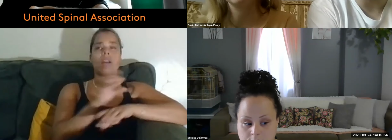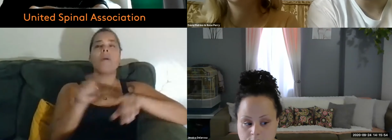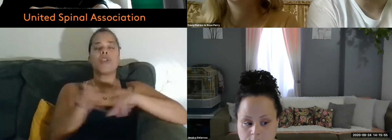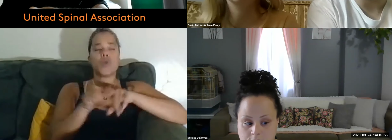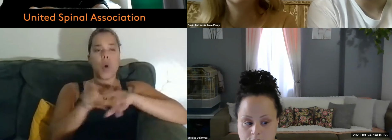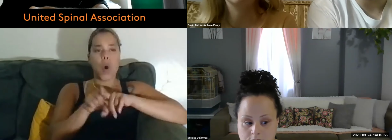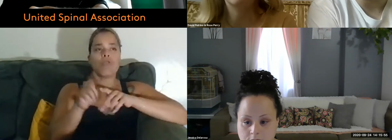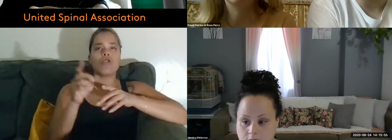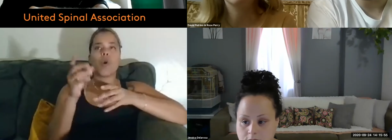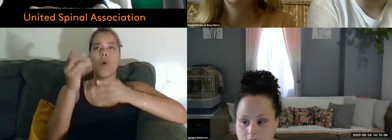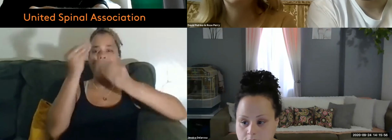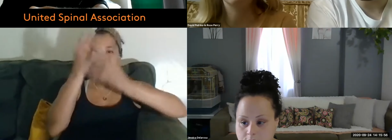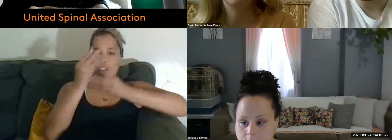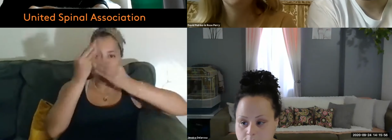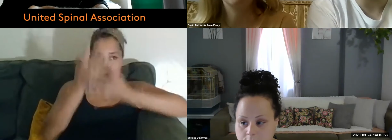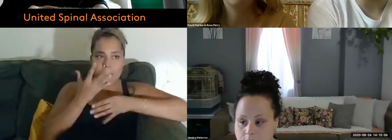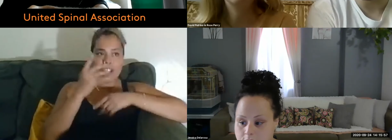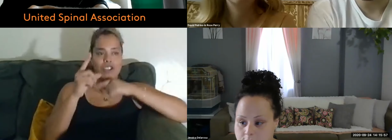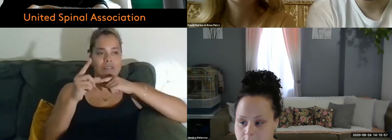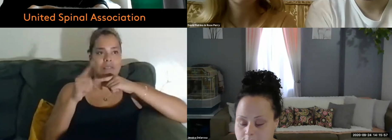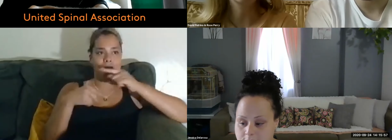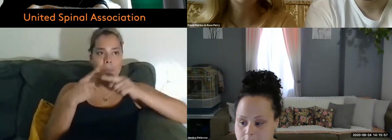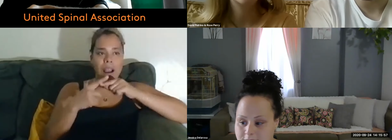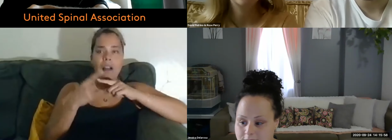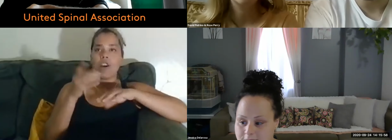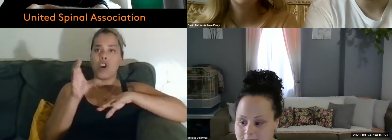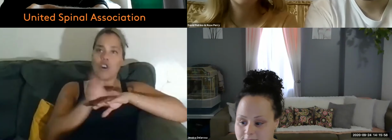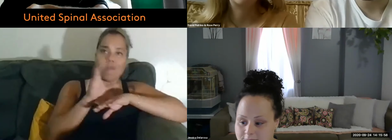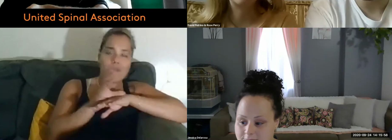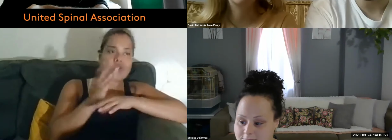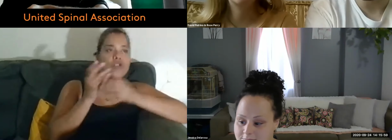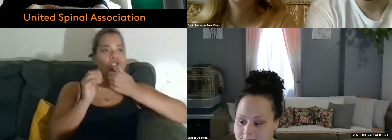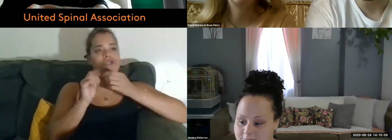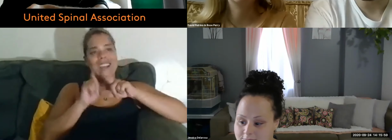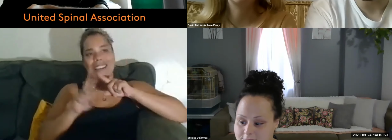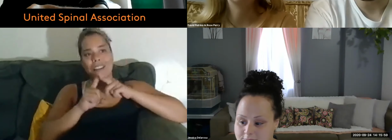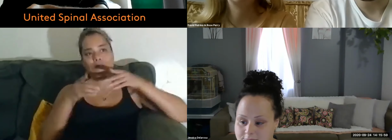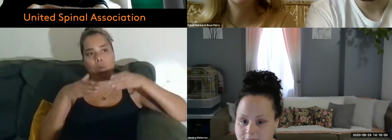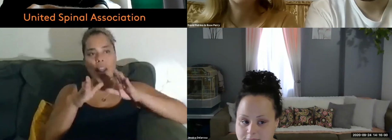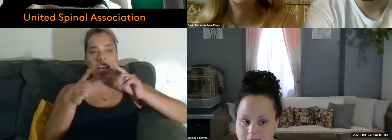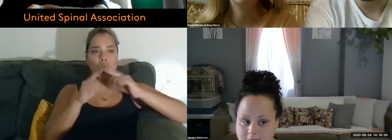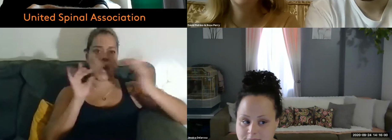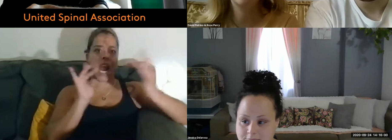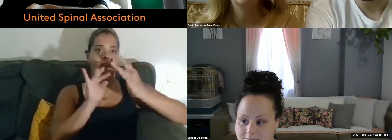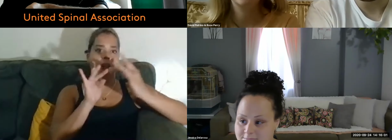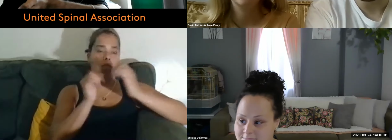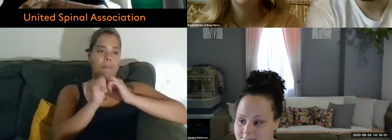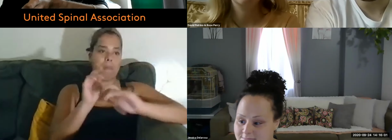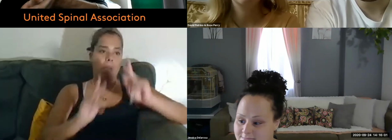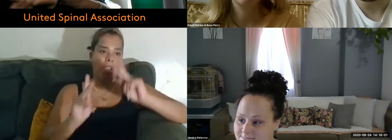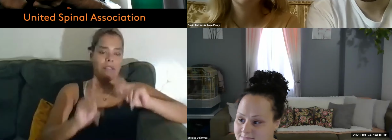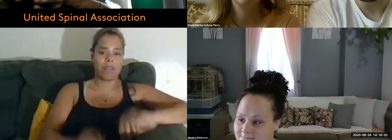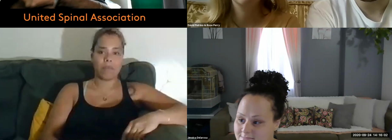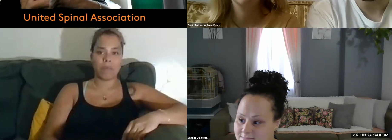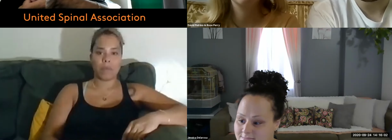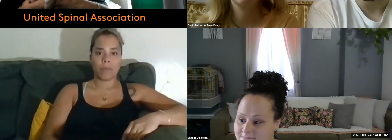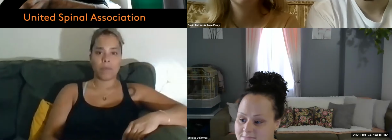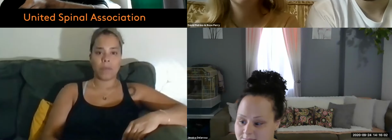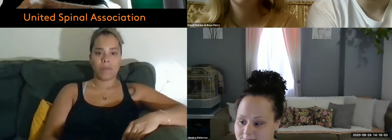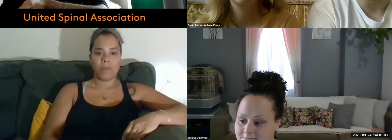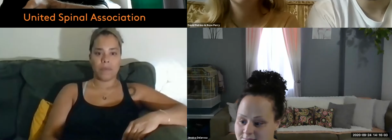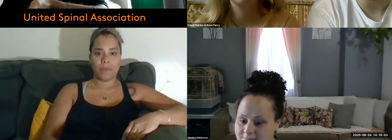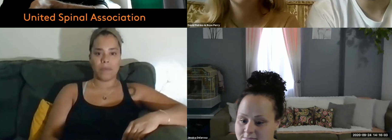you can meaningfully then connect with people. So yeah, that's one of the major things we've been doing. It's great